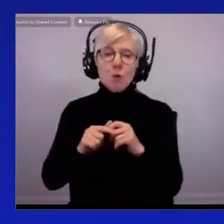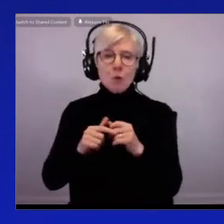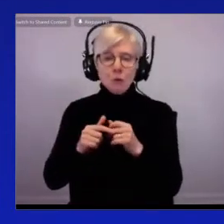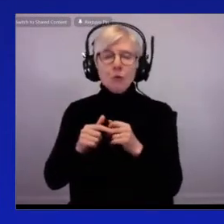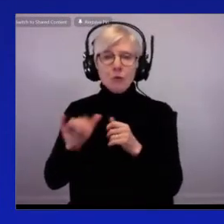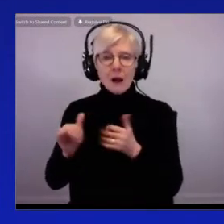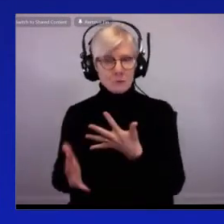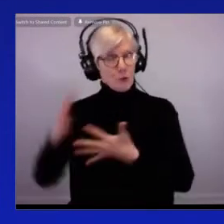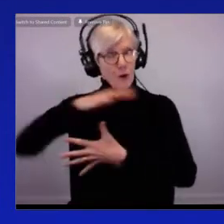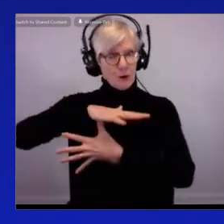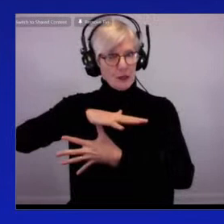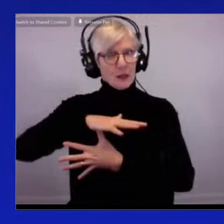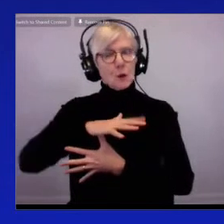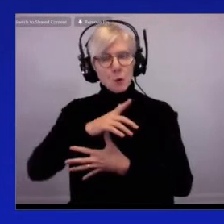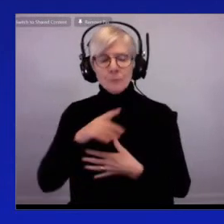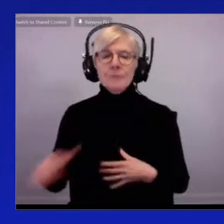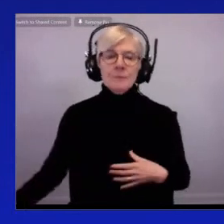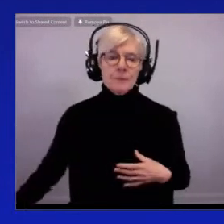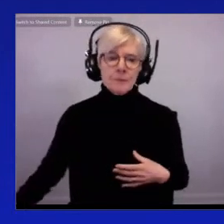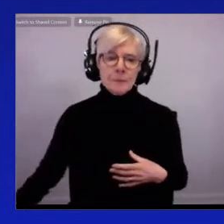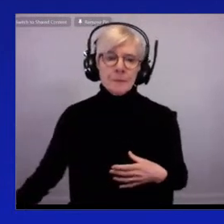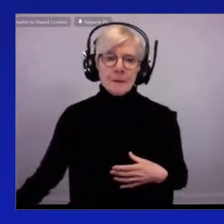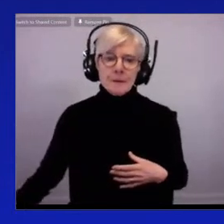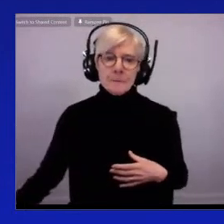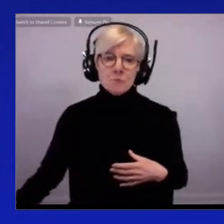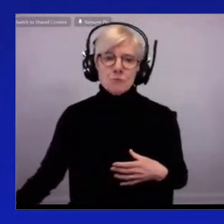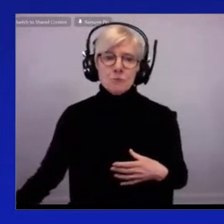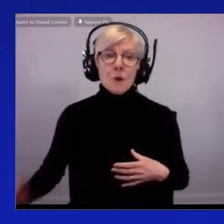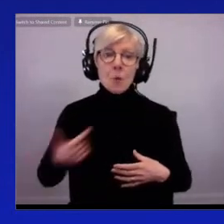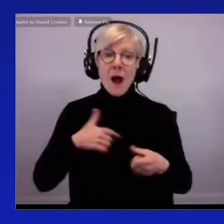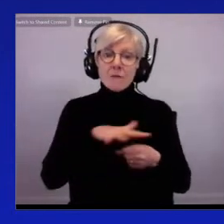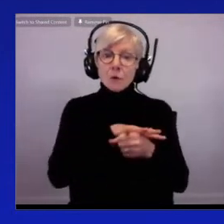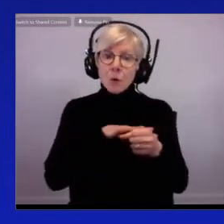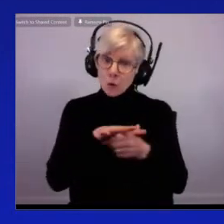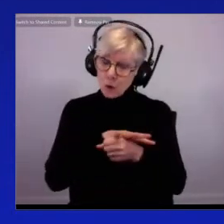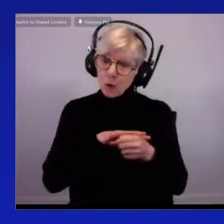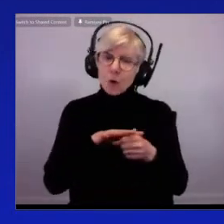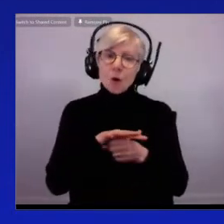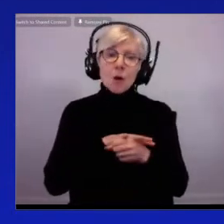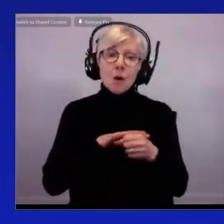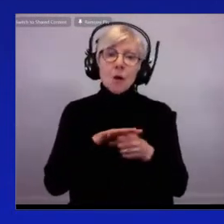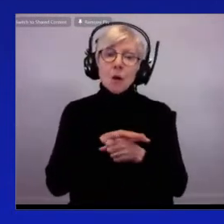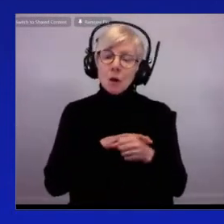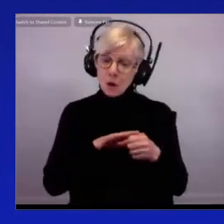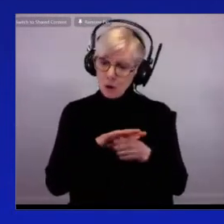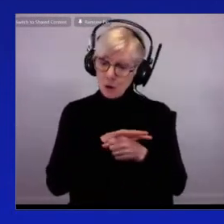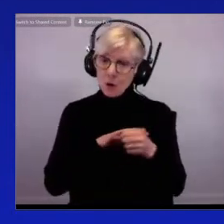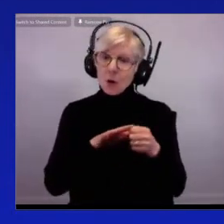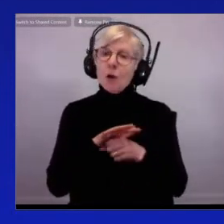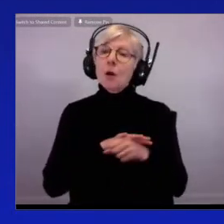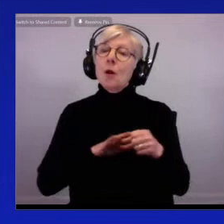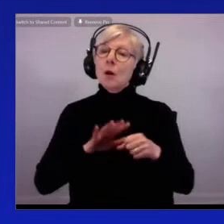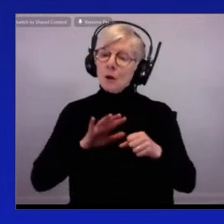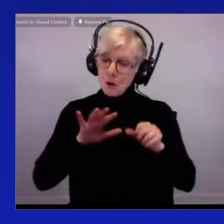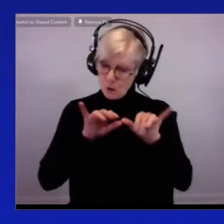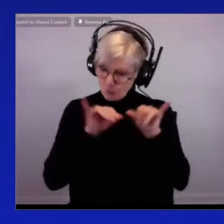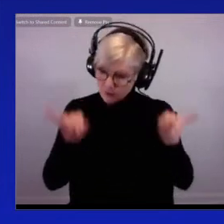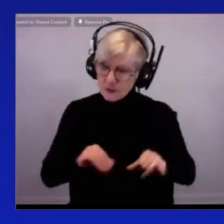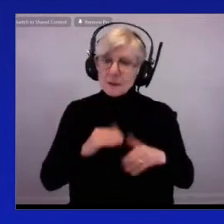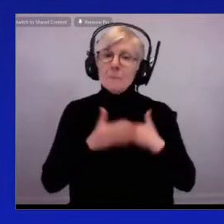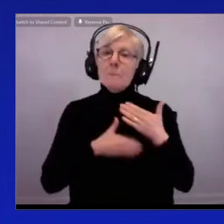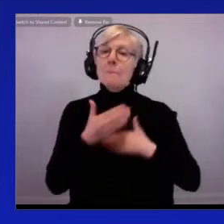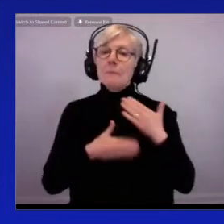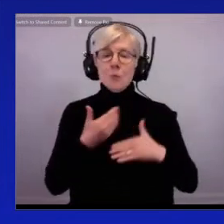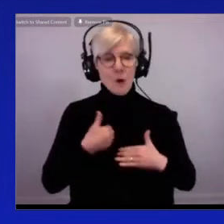I'm going to mention a bit more that we have a local application of the framework is needed, and so we have established a